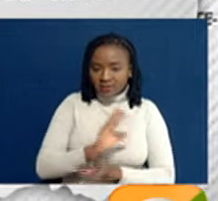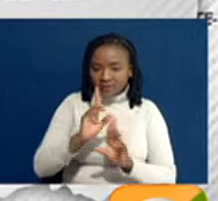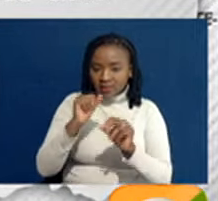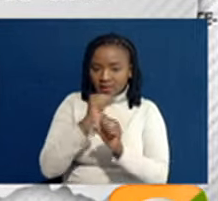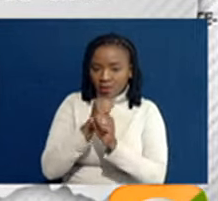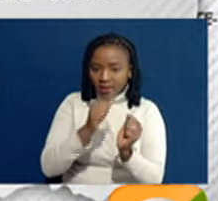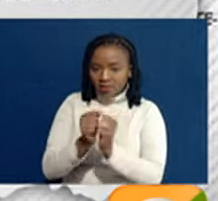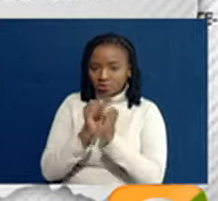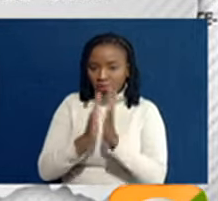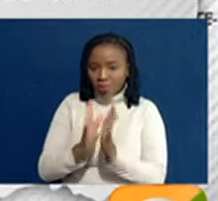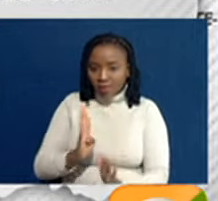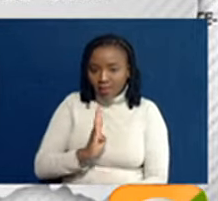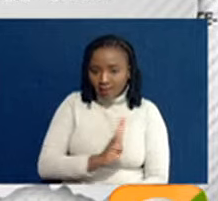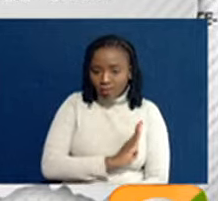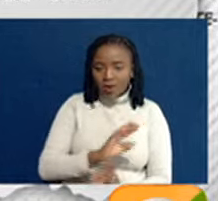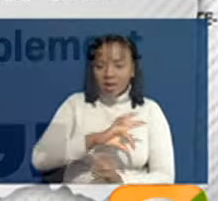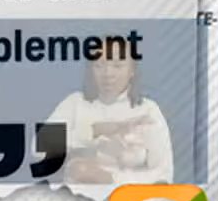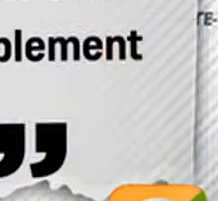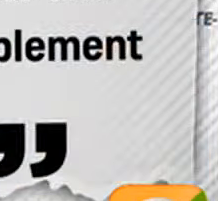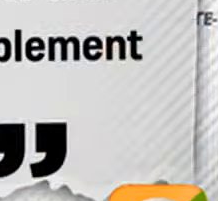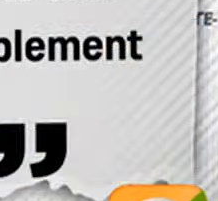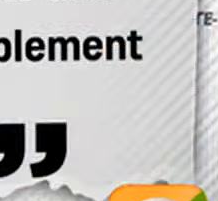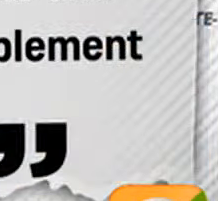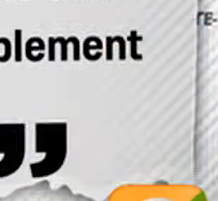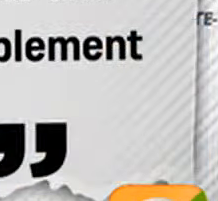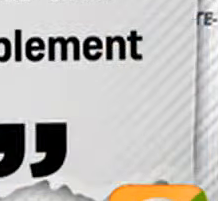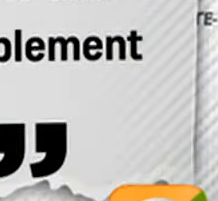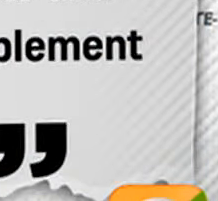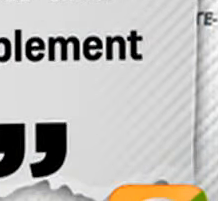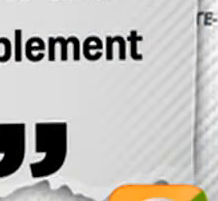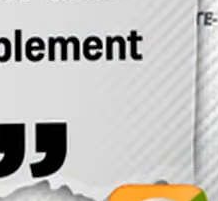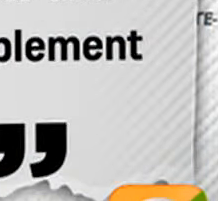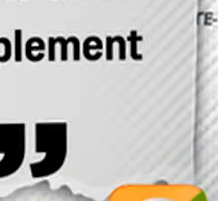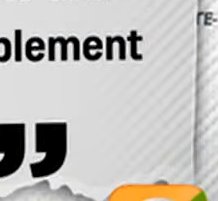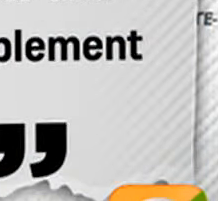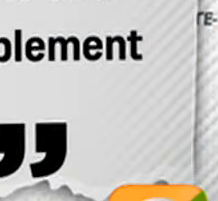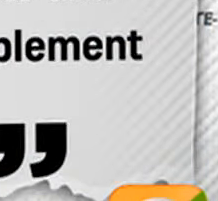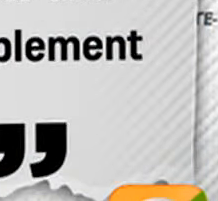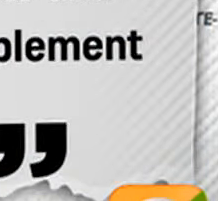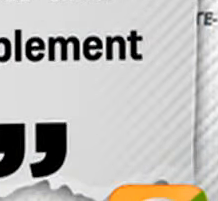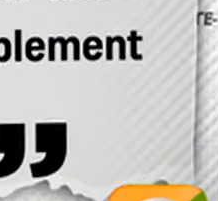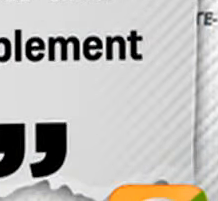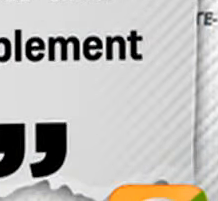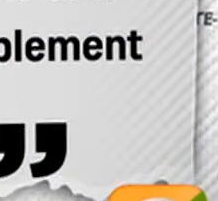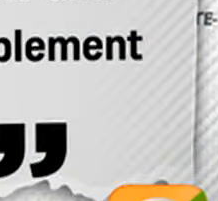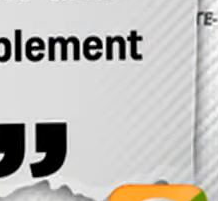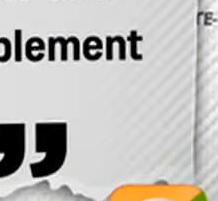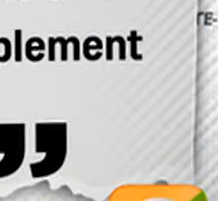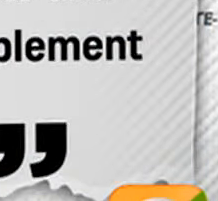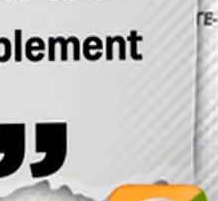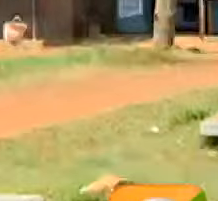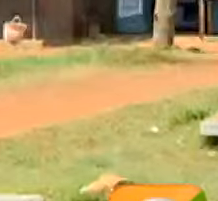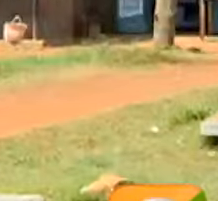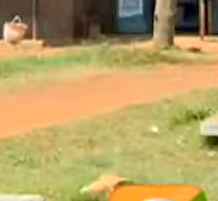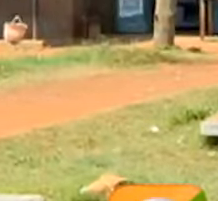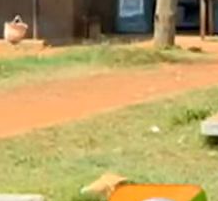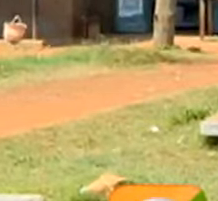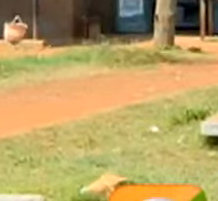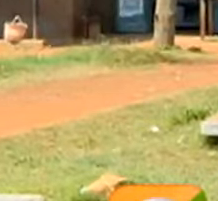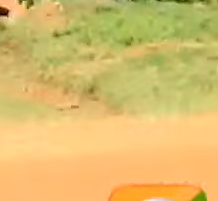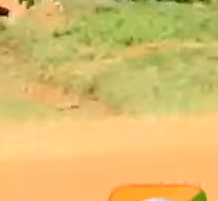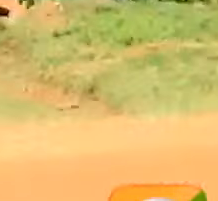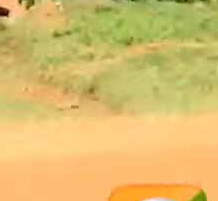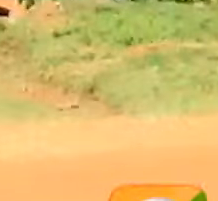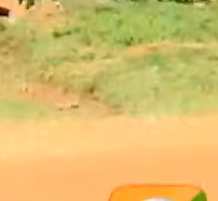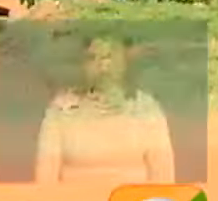county governments, and other key stakeholders to identify and implement an effective restructuring plan. A move